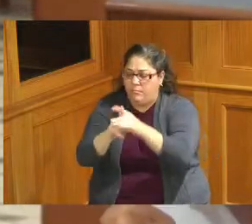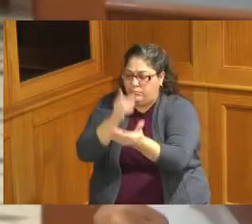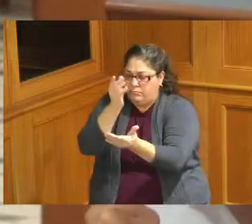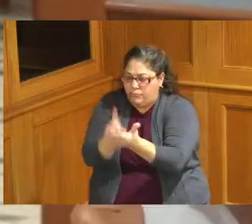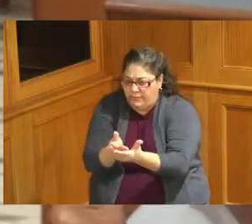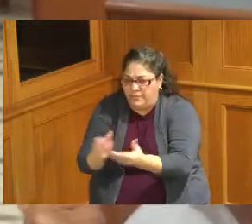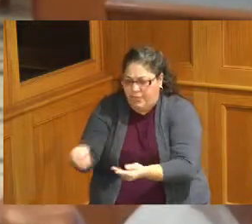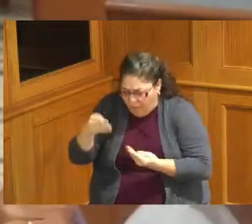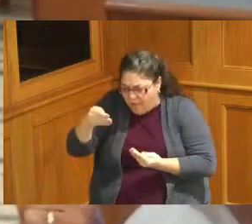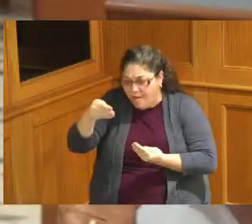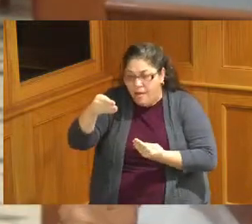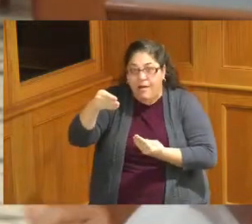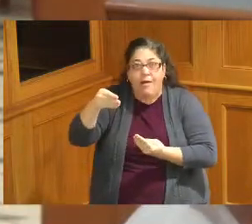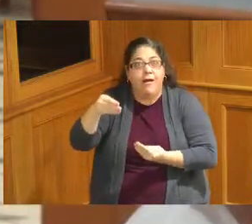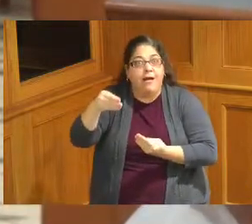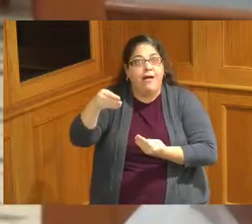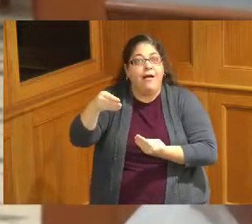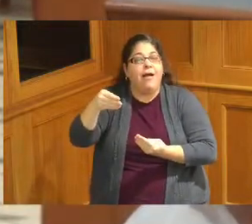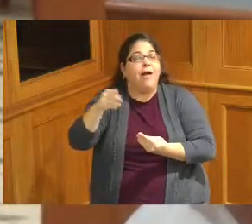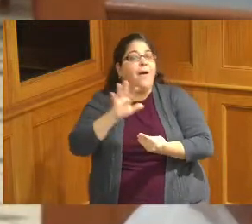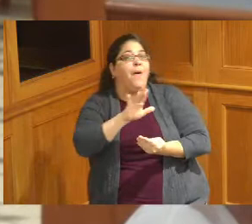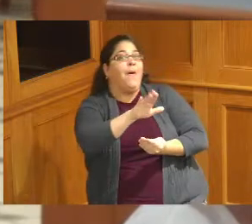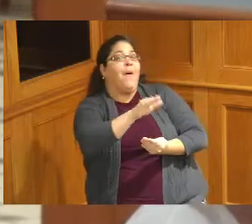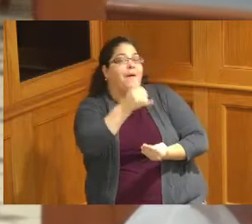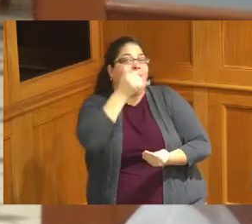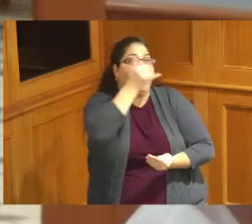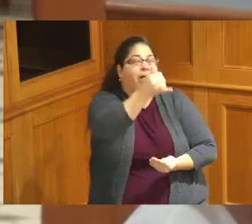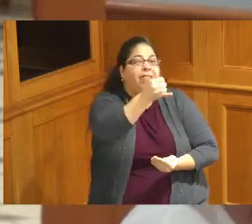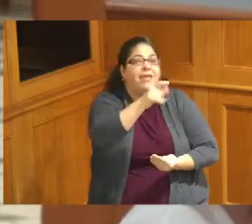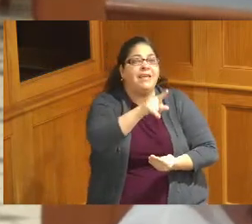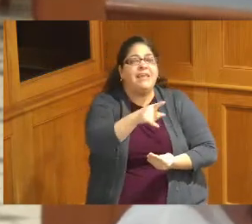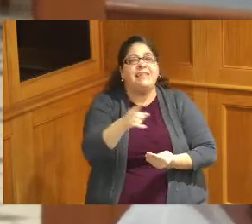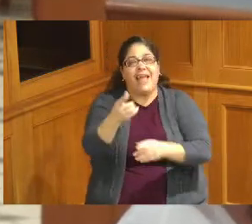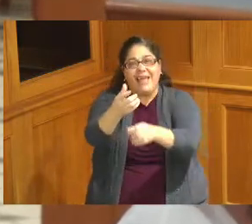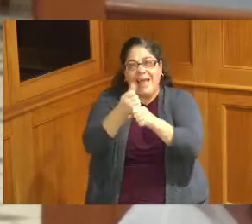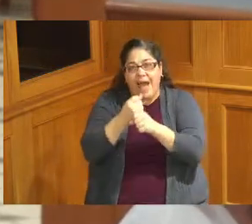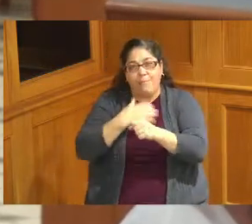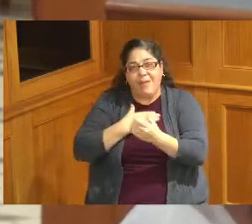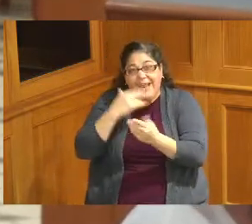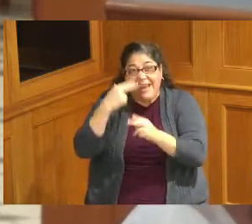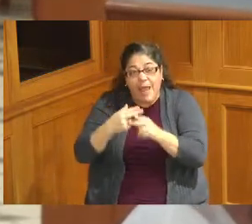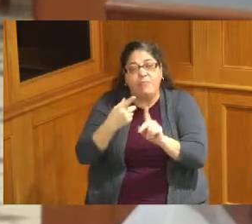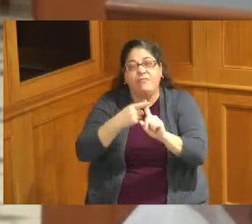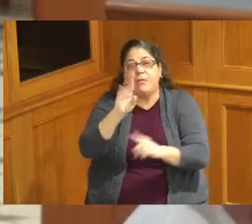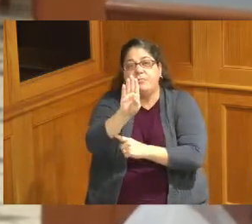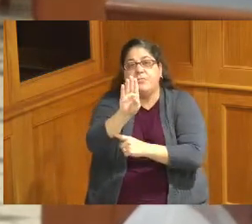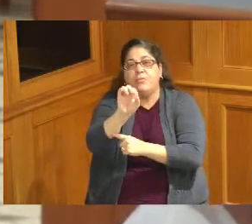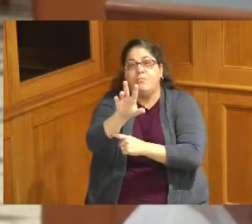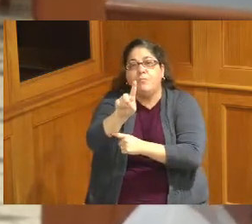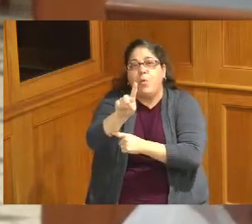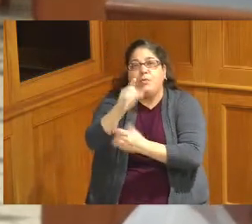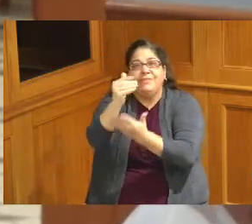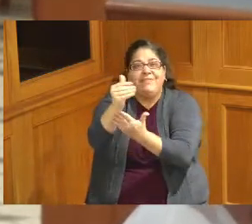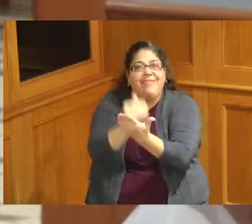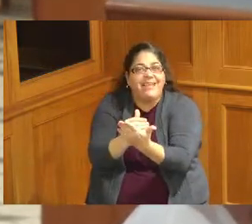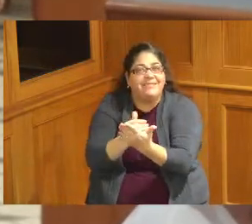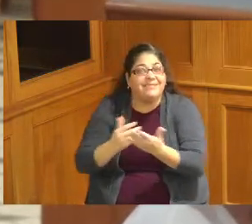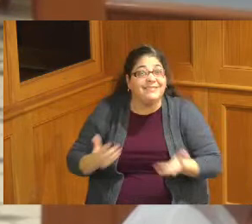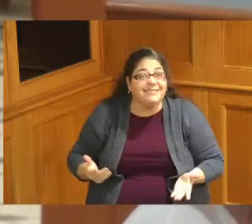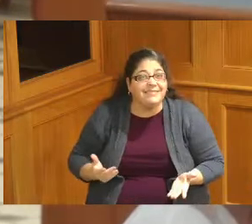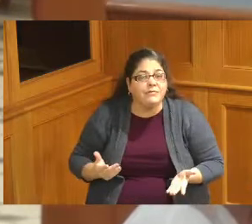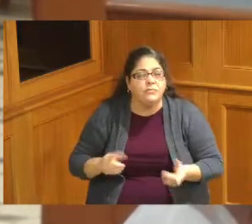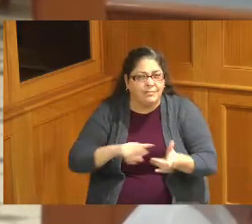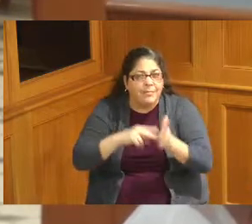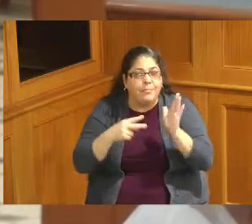told him they got his name off the bold vendor list. He said, I had to call you, this was Friday, and tell you thank